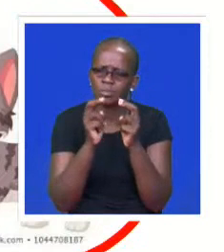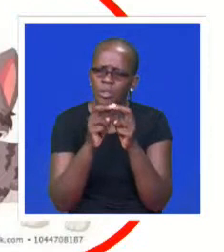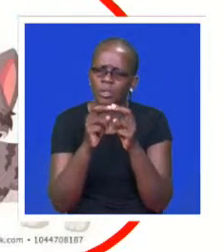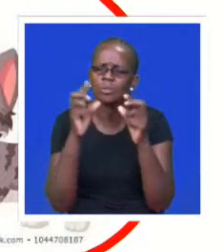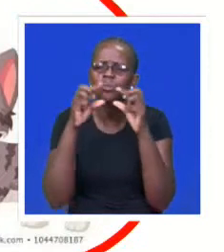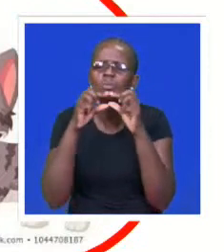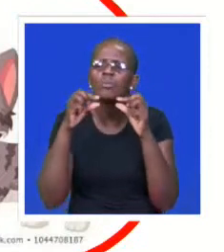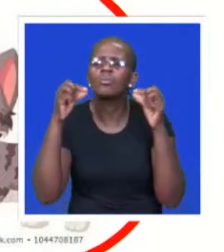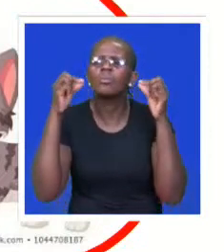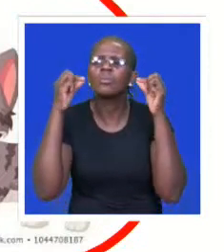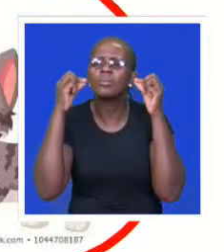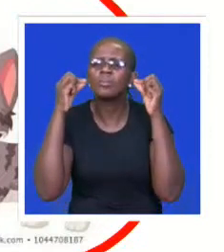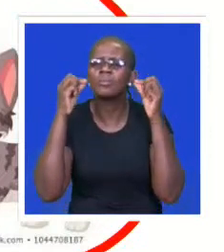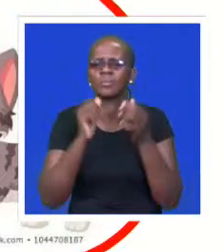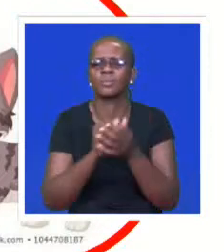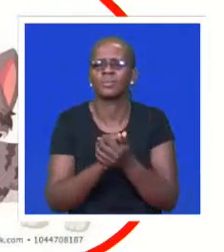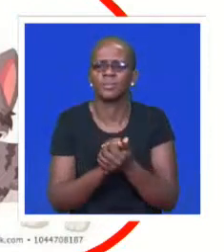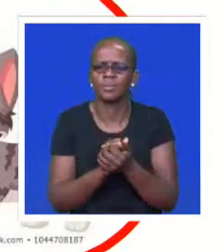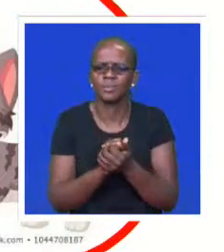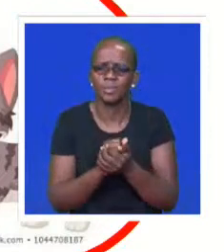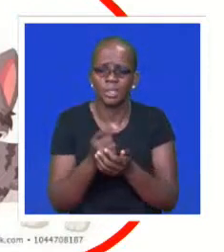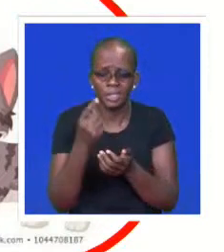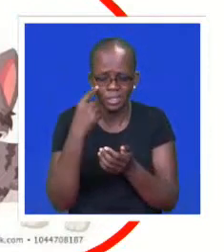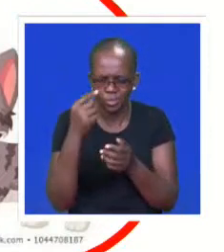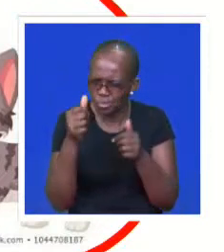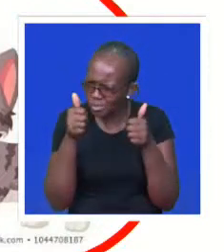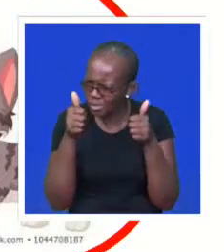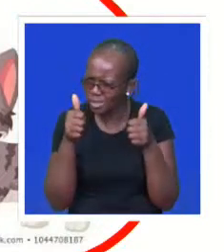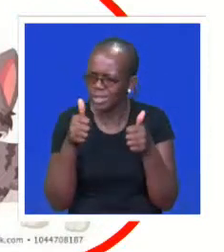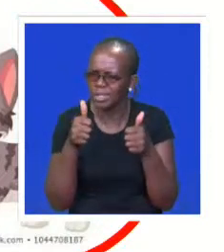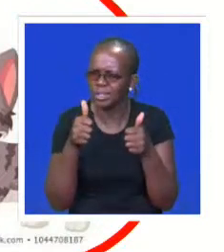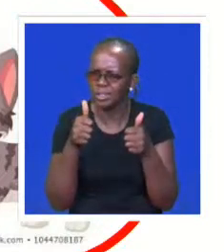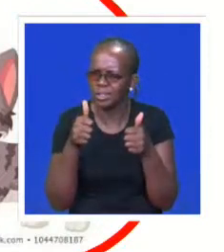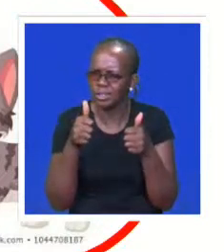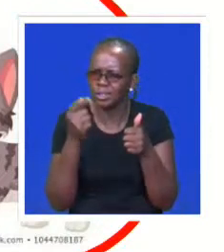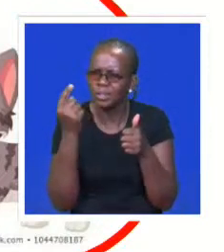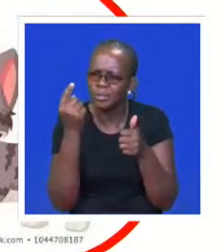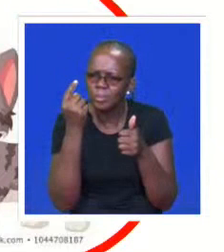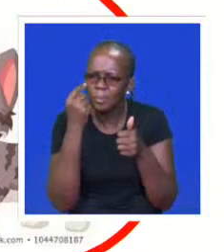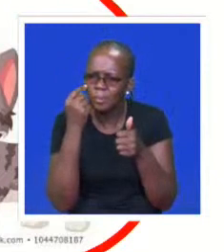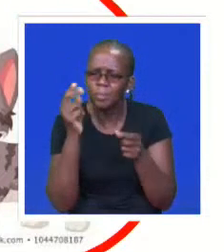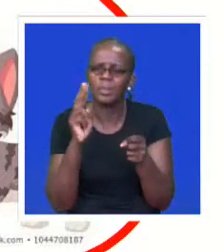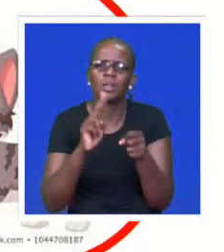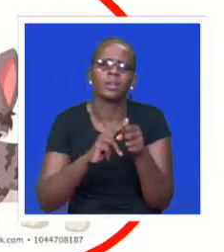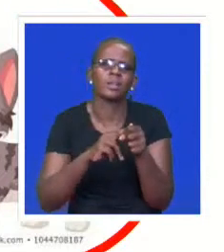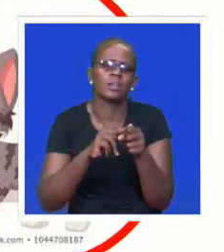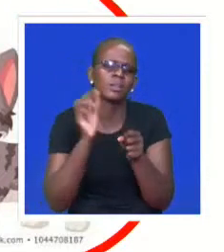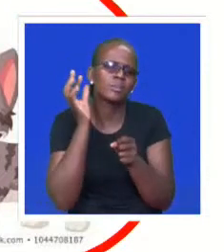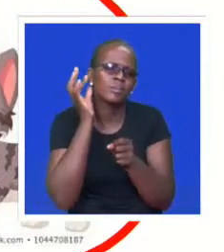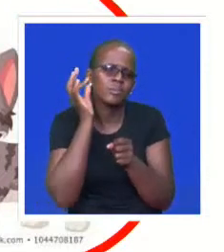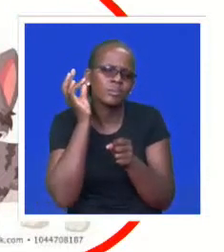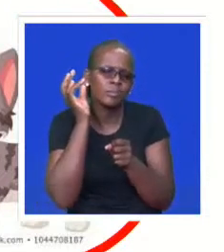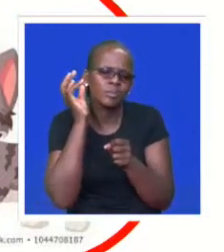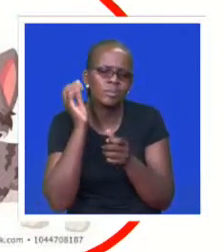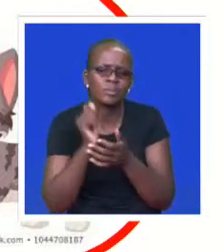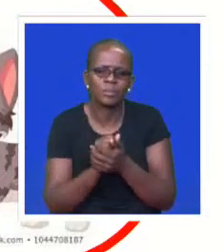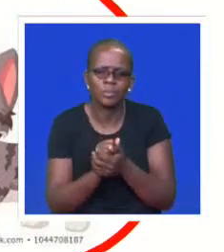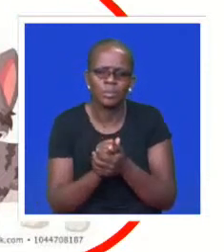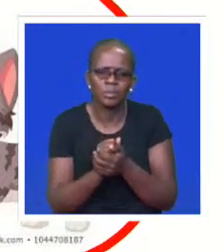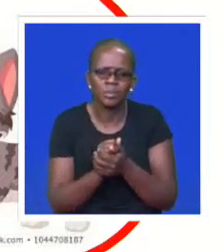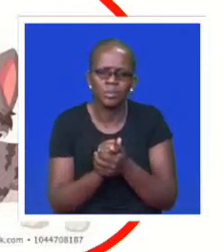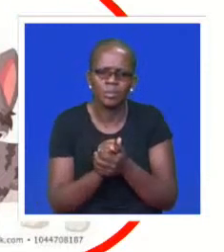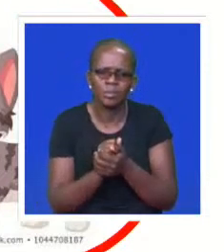take a closer look into the eyes of the mouse and the ears, what can you say? Is that mouse happy or